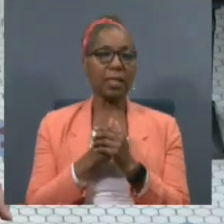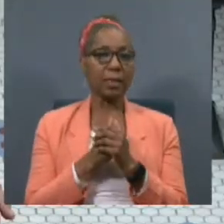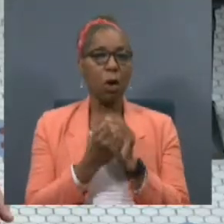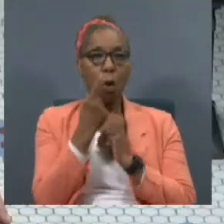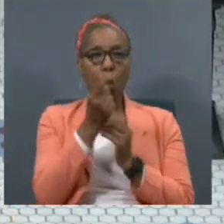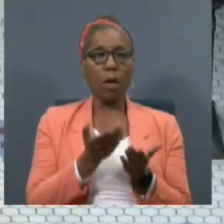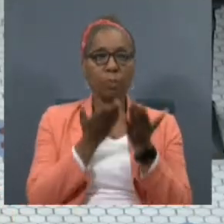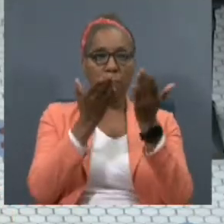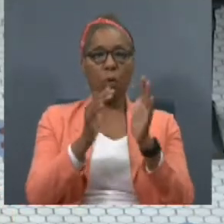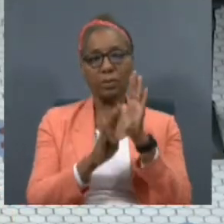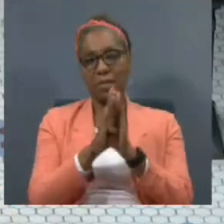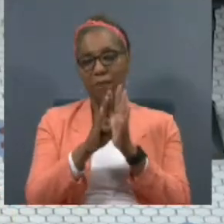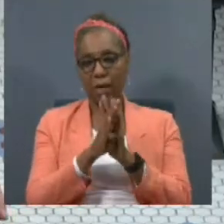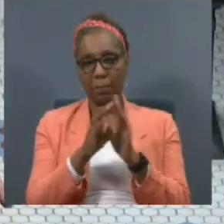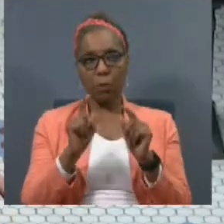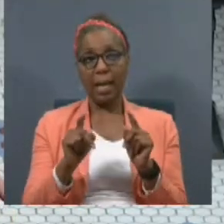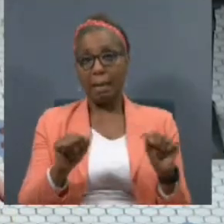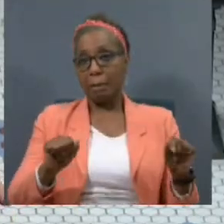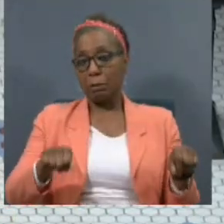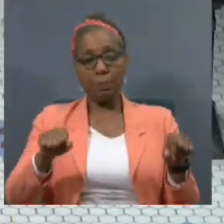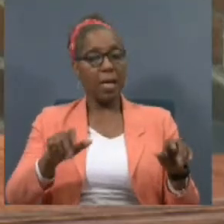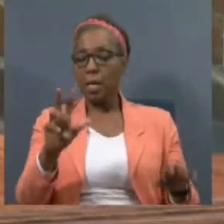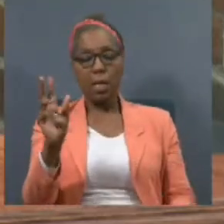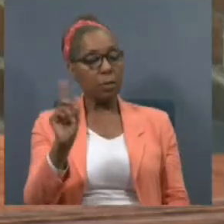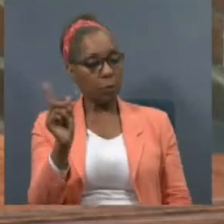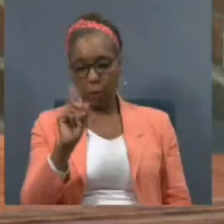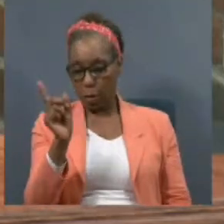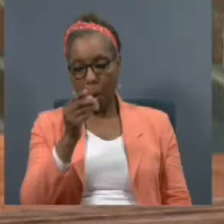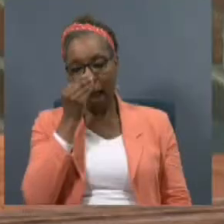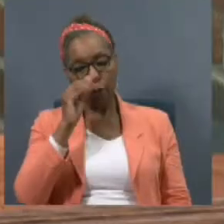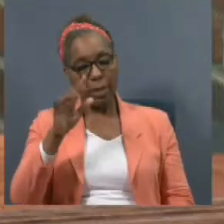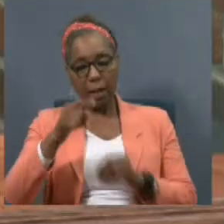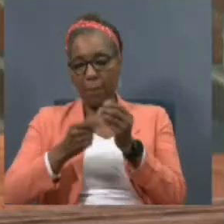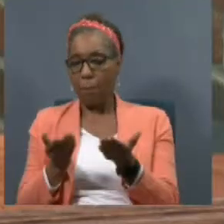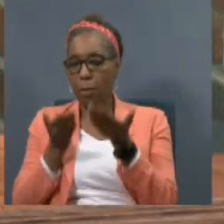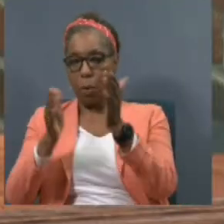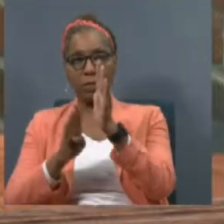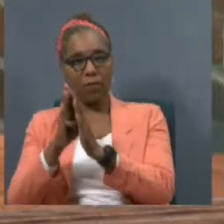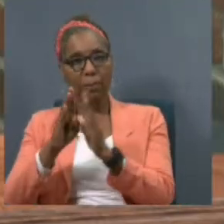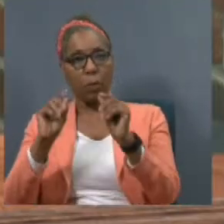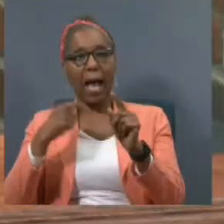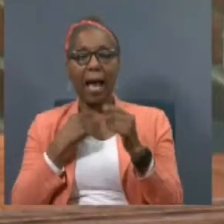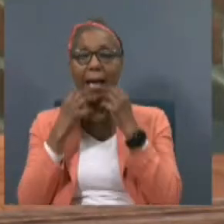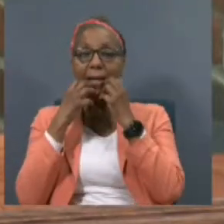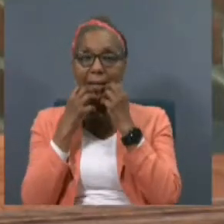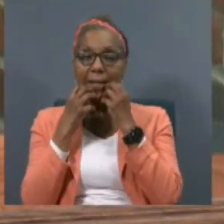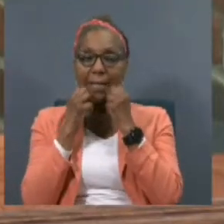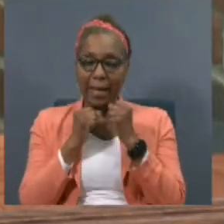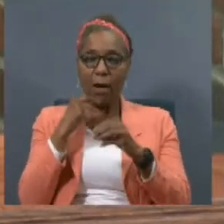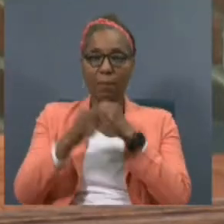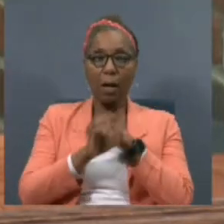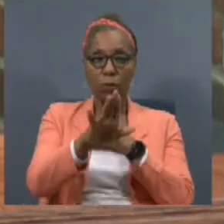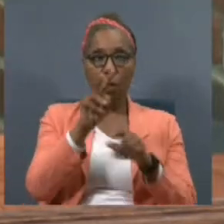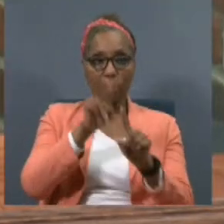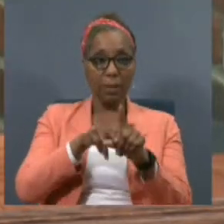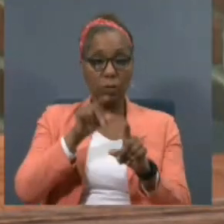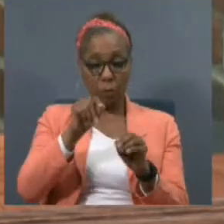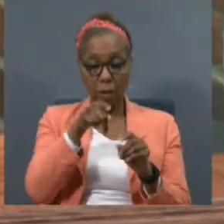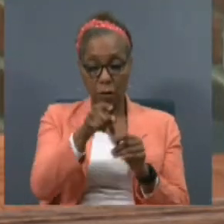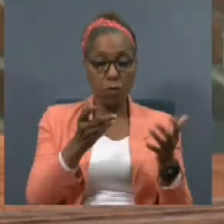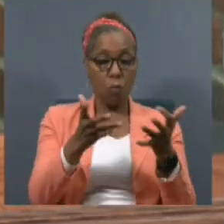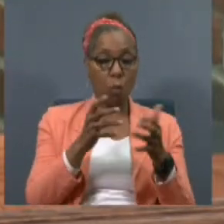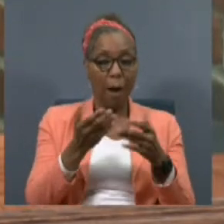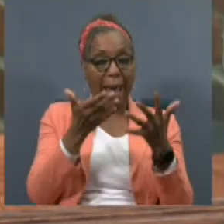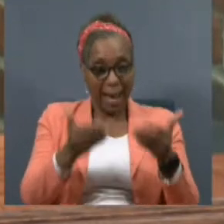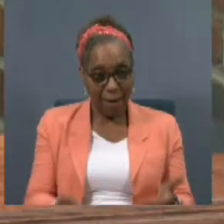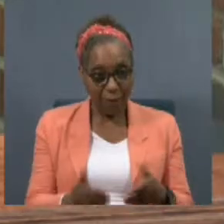one proposed development. There could be. No. I don't care about proposed developments. I care about your application. Yeah. You want heavy industrial